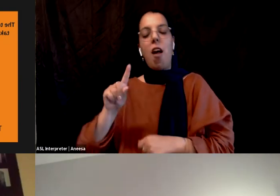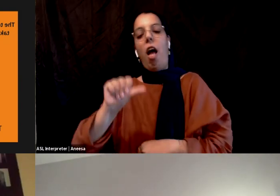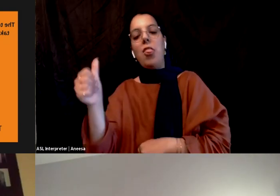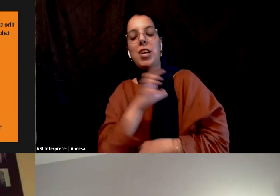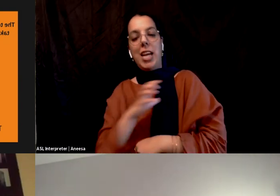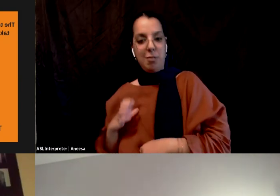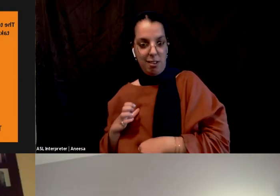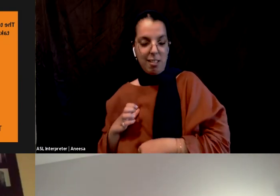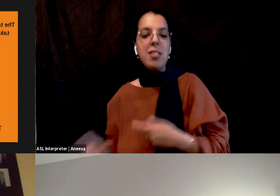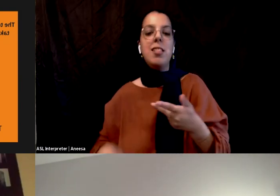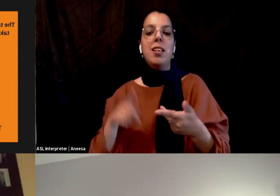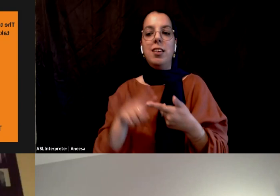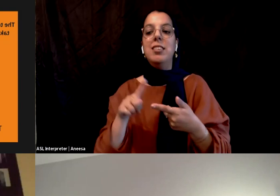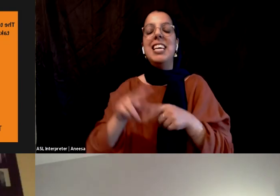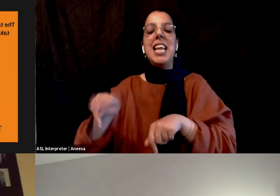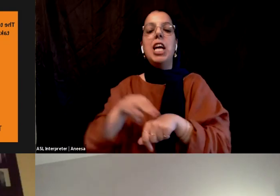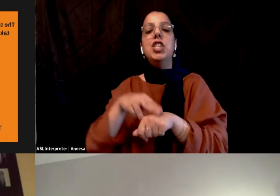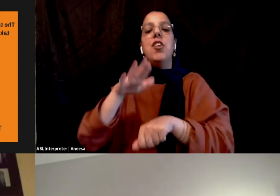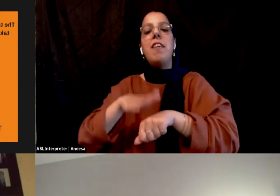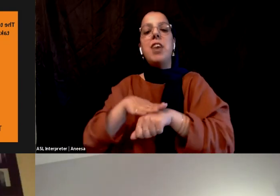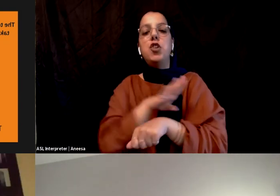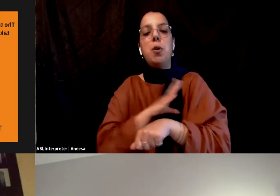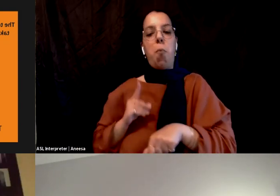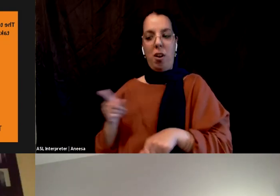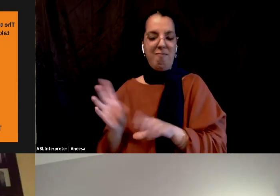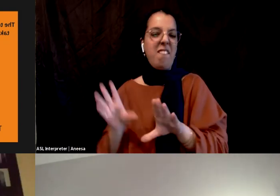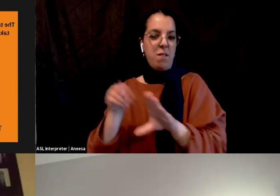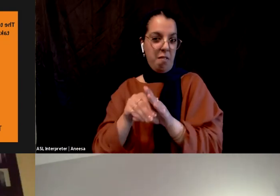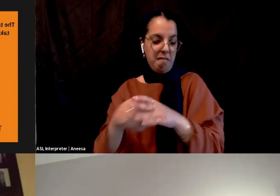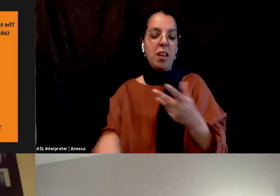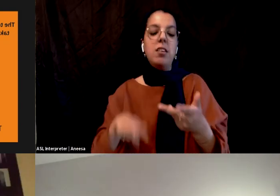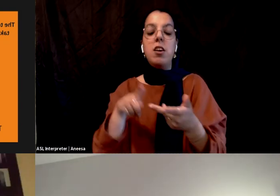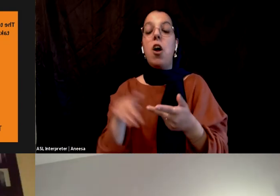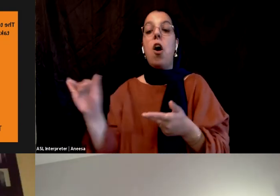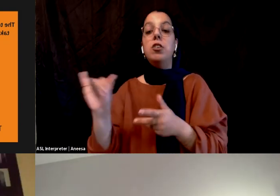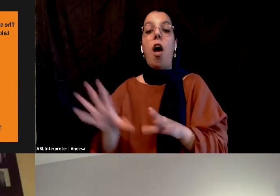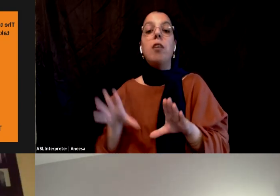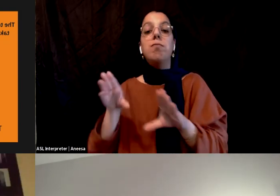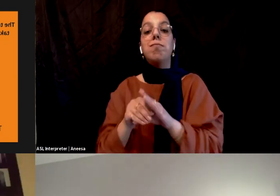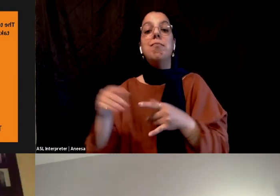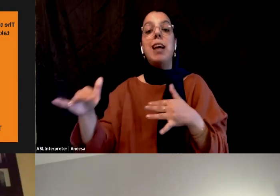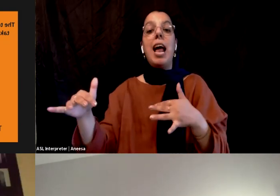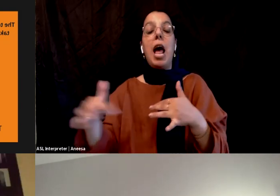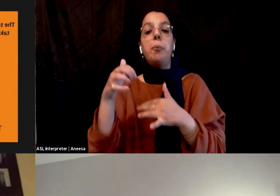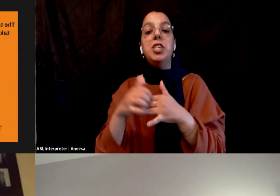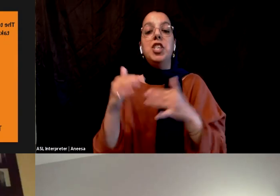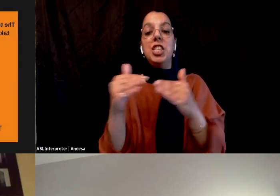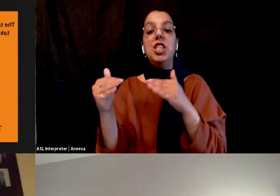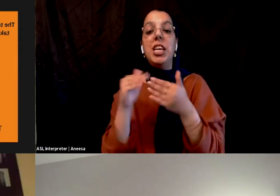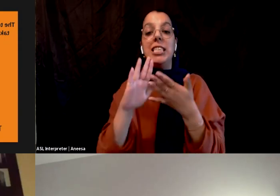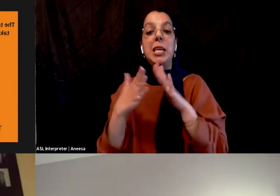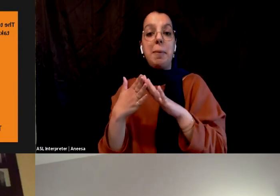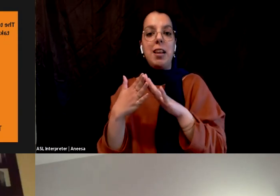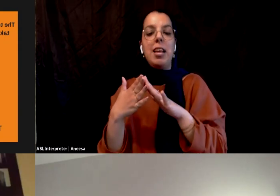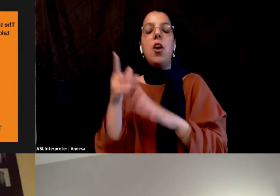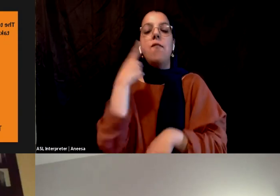National Lands Advisory Board and previously served as a member on the Aboriginal Justice Committee for the Attorney General of